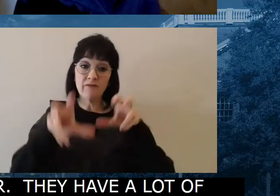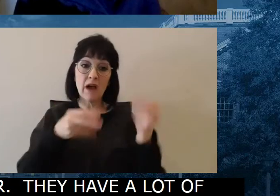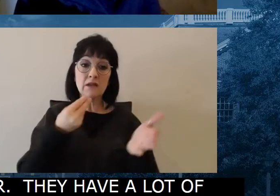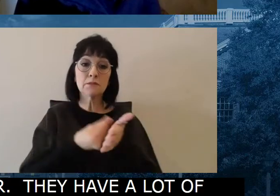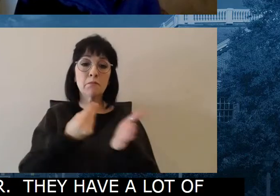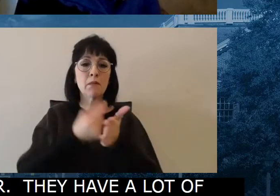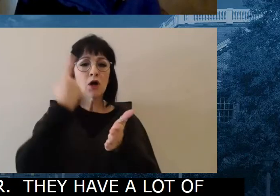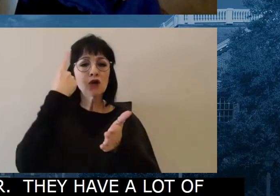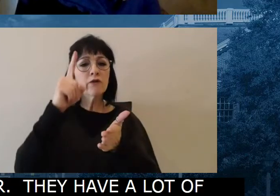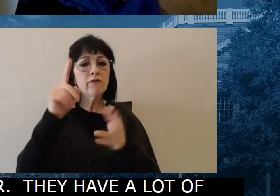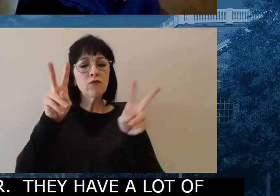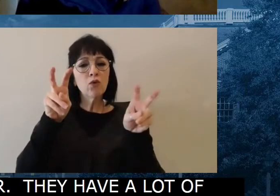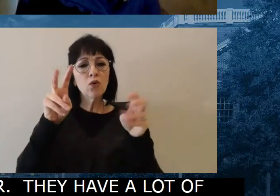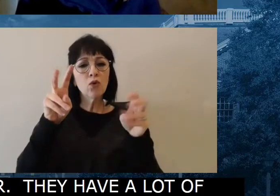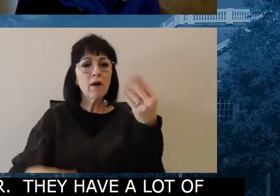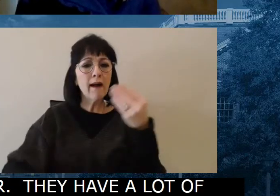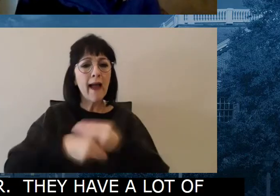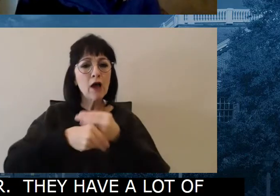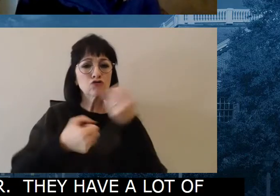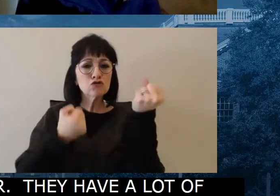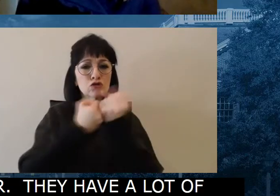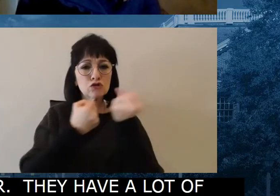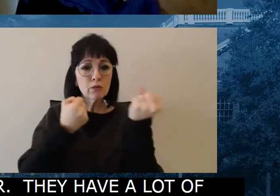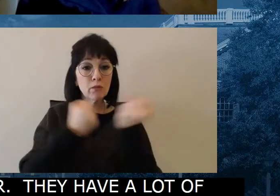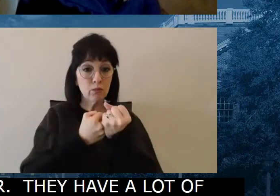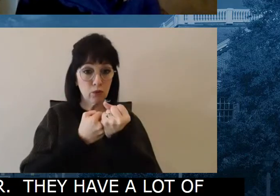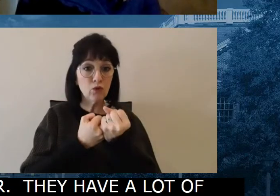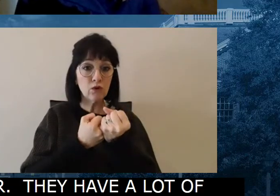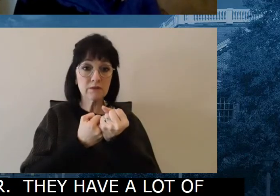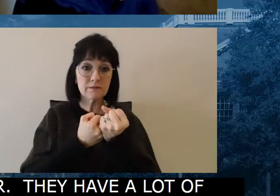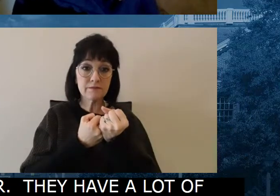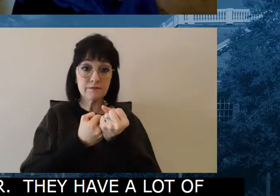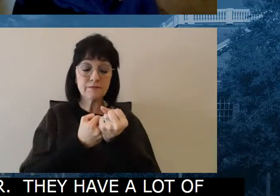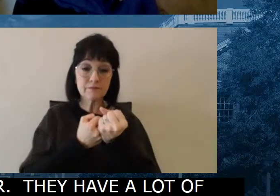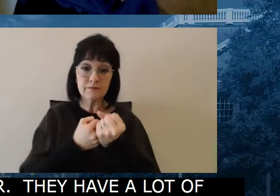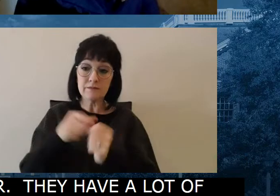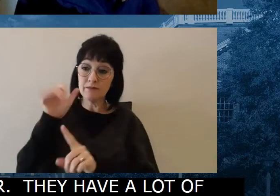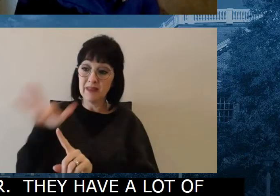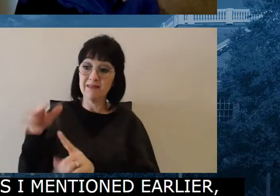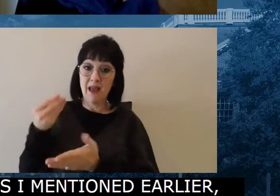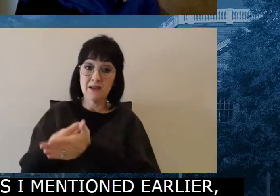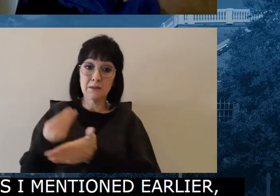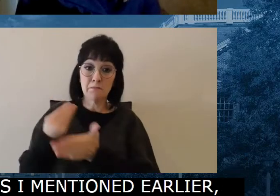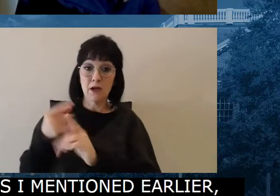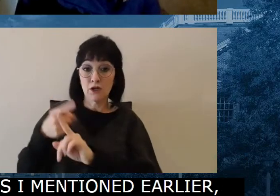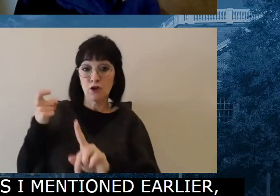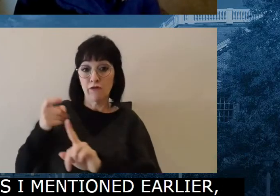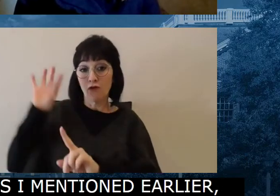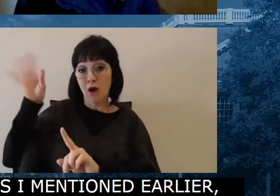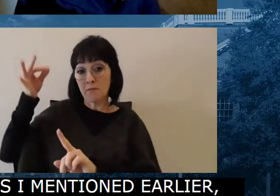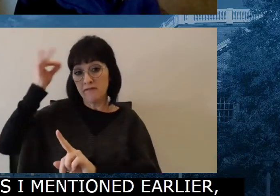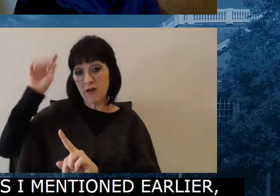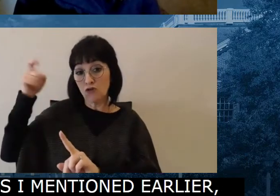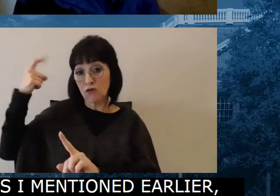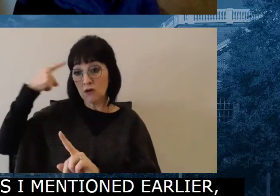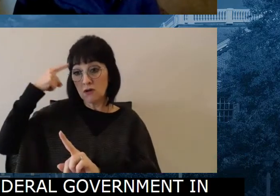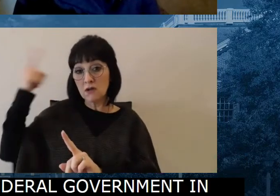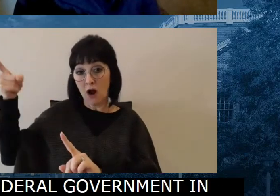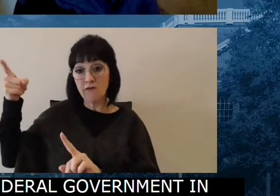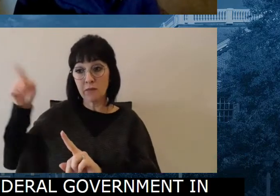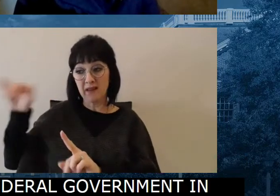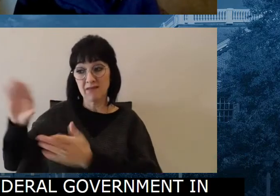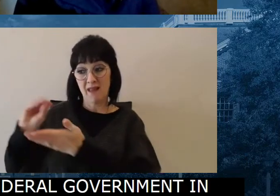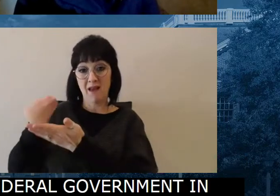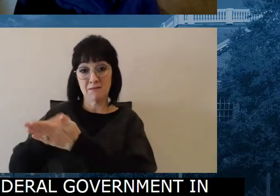the federal government in the stimulus packages has a major focus on this recovery or